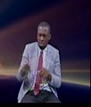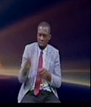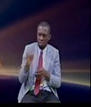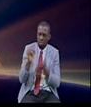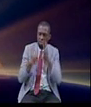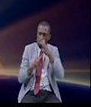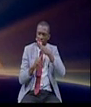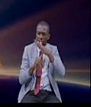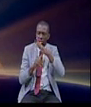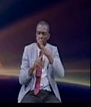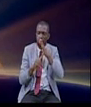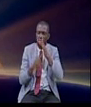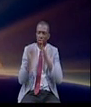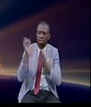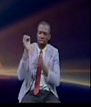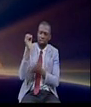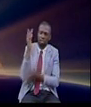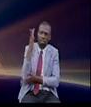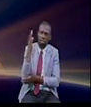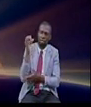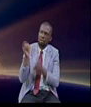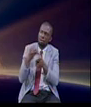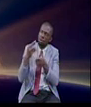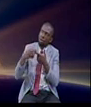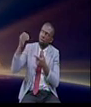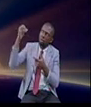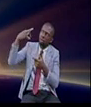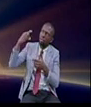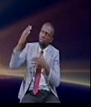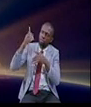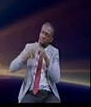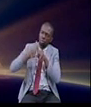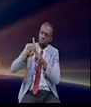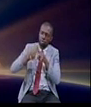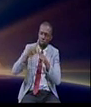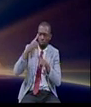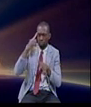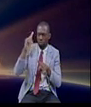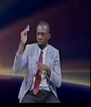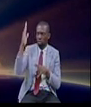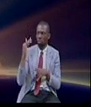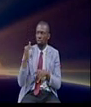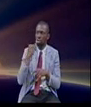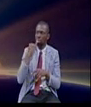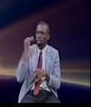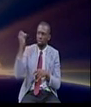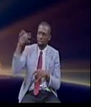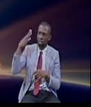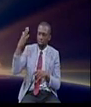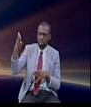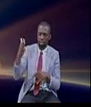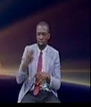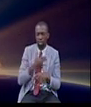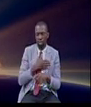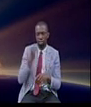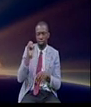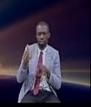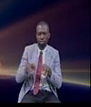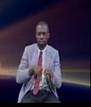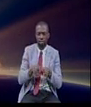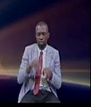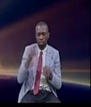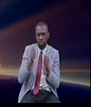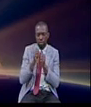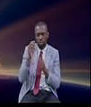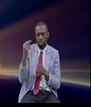the Lord God giveth them light, and they shall reign for ever and ever. And he said unto me, These sayings are faithful and true.